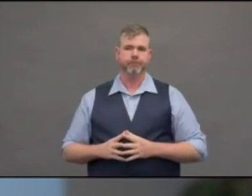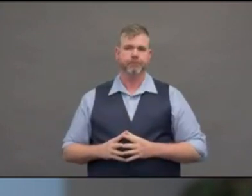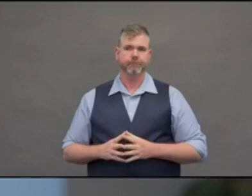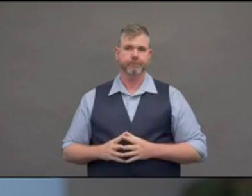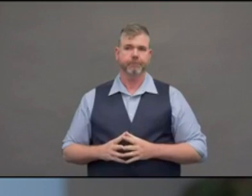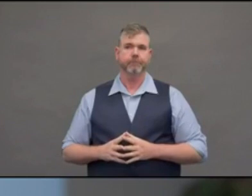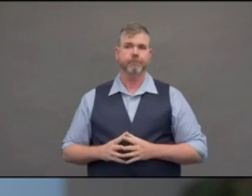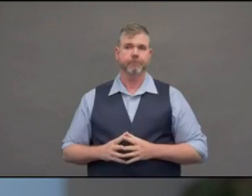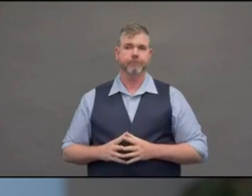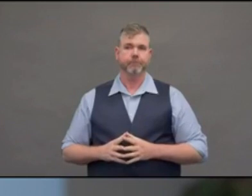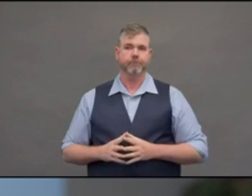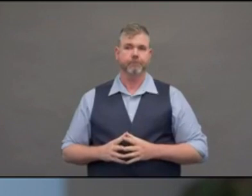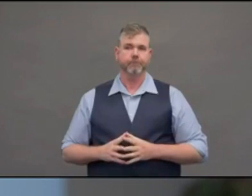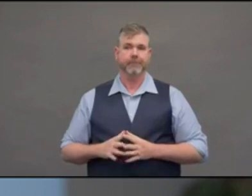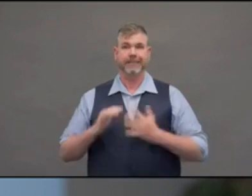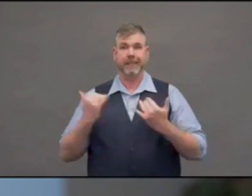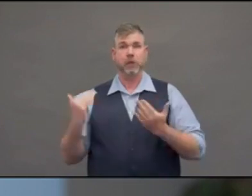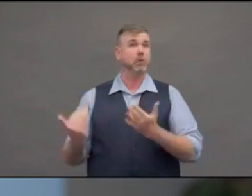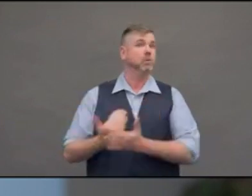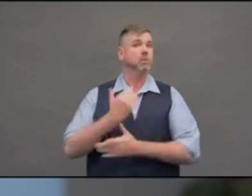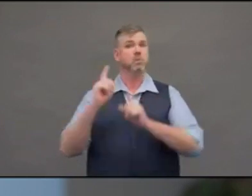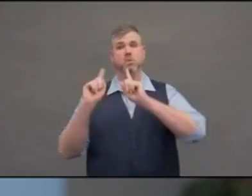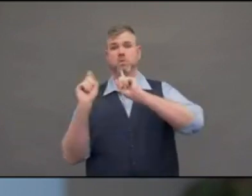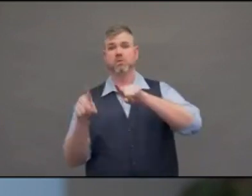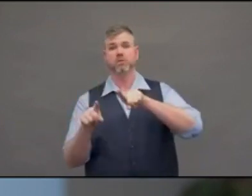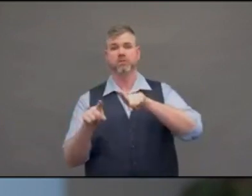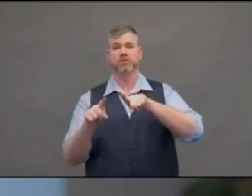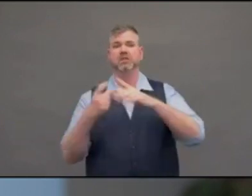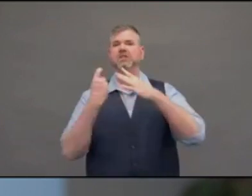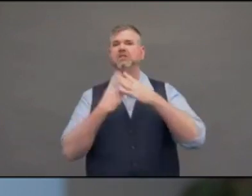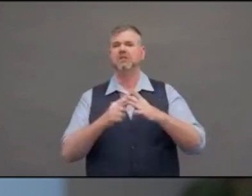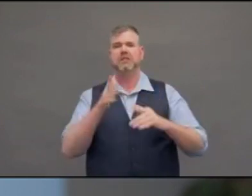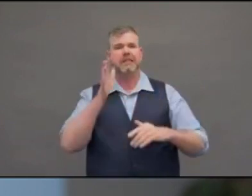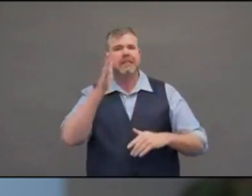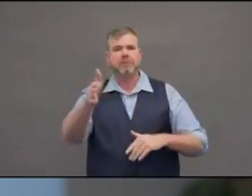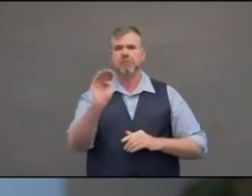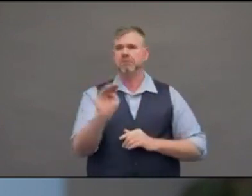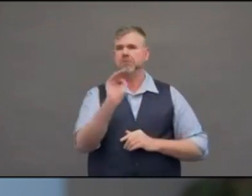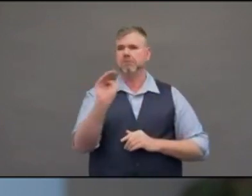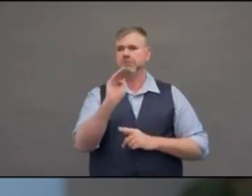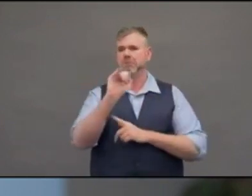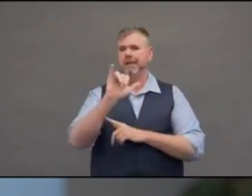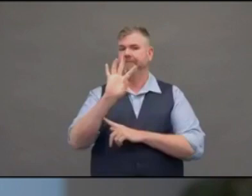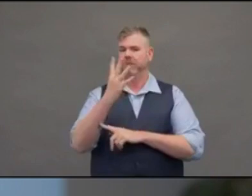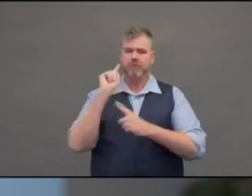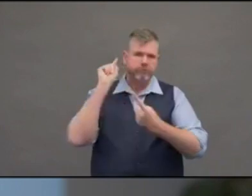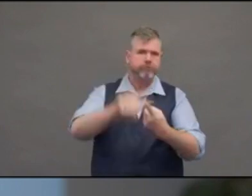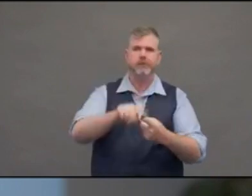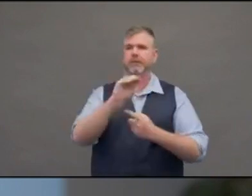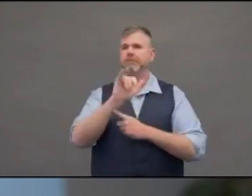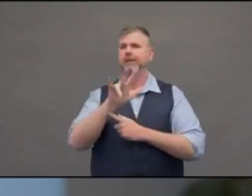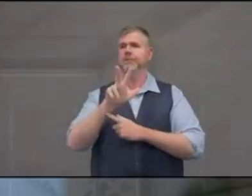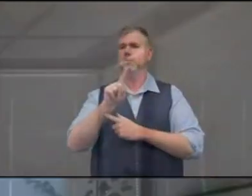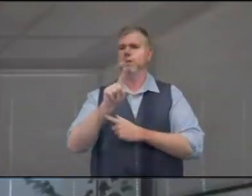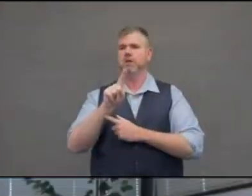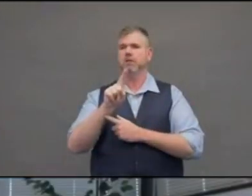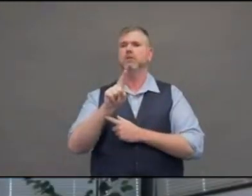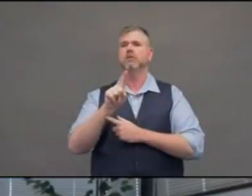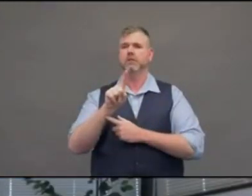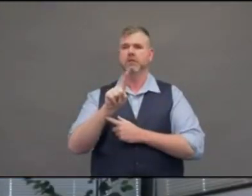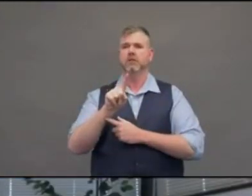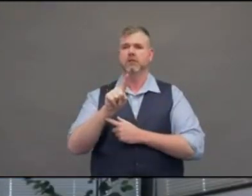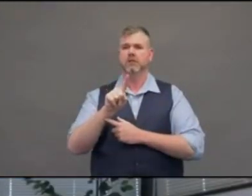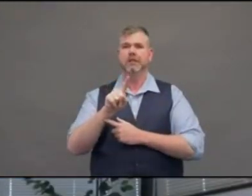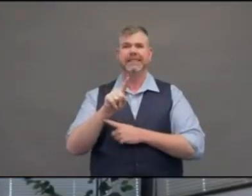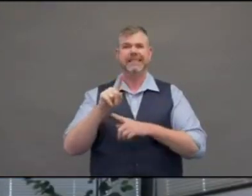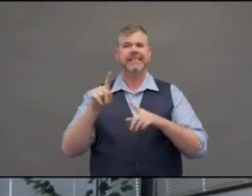largely continues the same framework that we have, although there are a few modifications. One thing that I forgot to mention